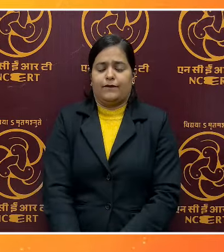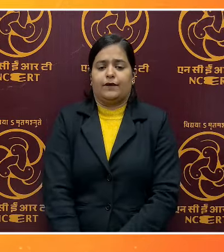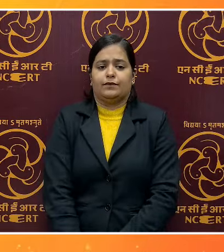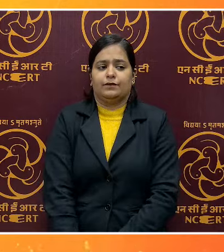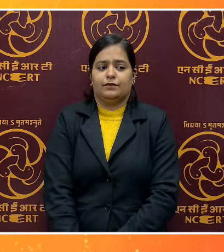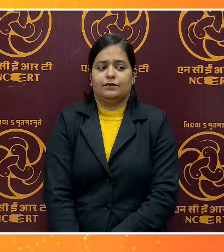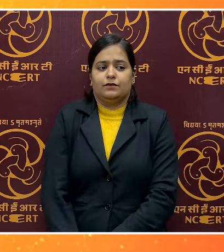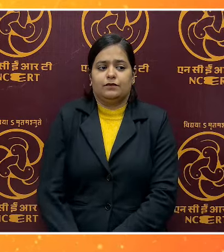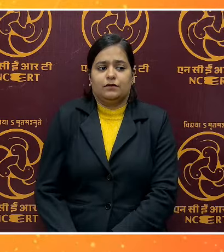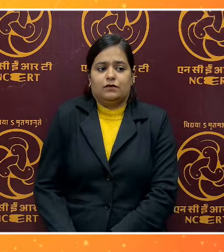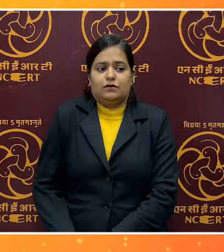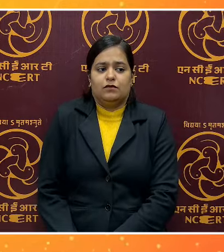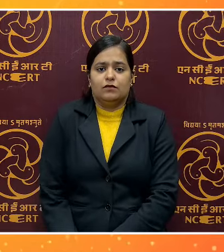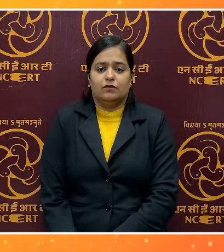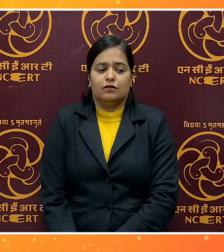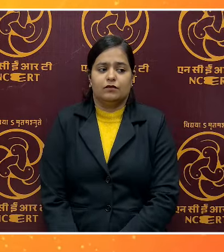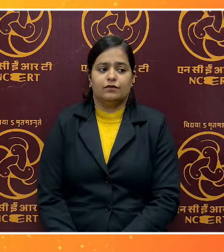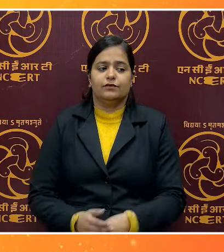of coordination compound.